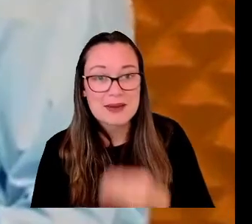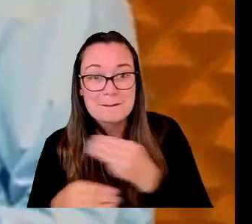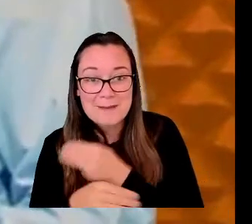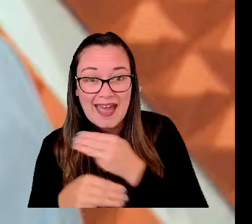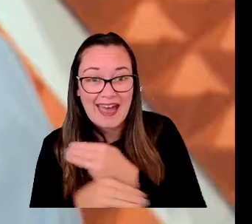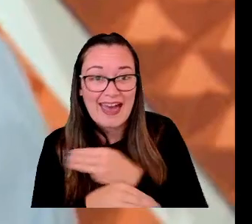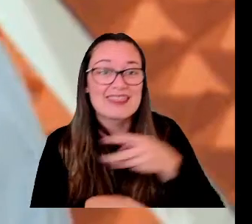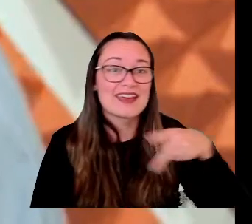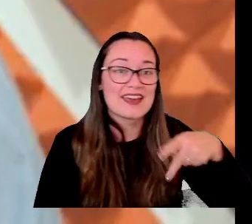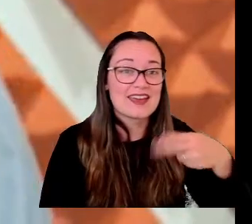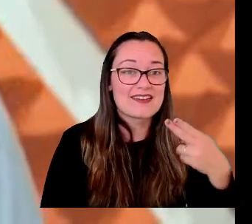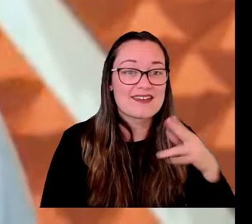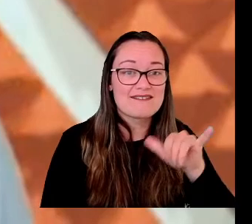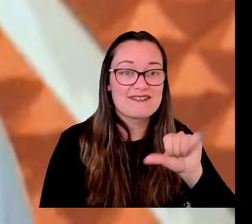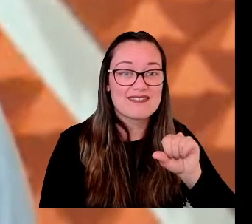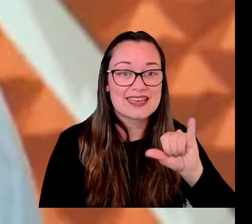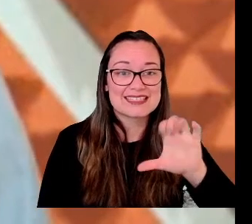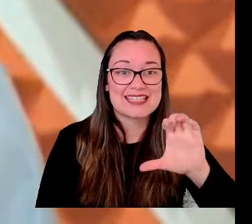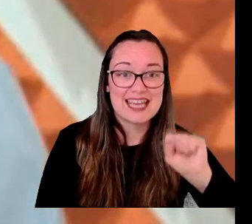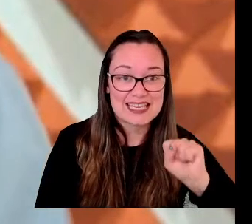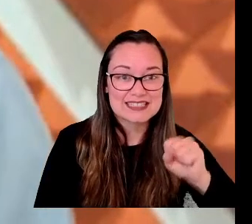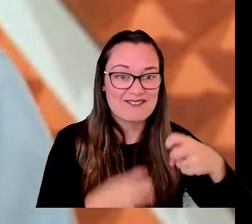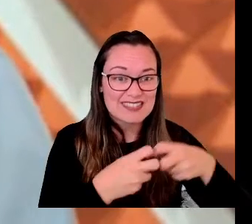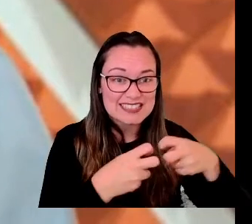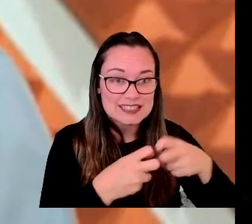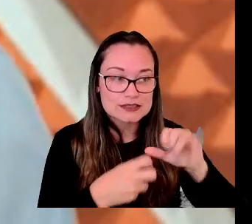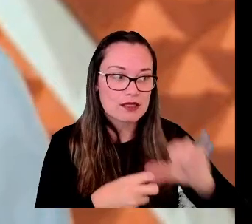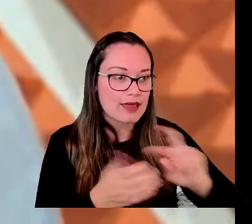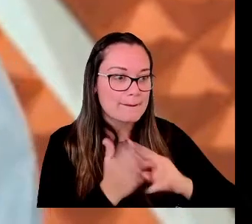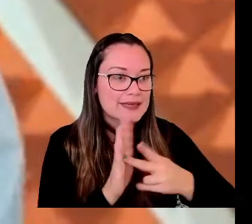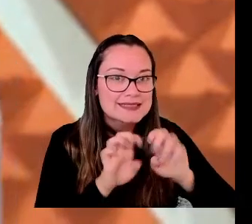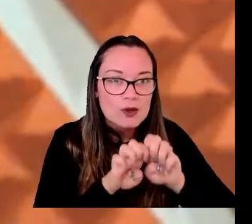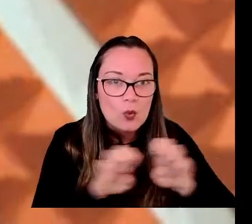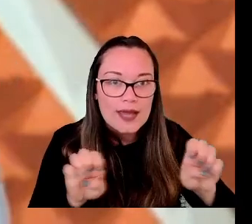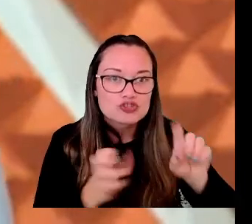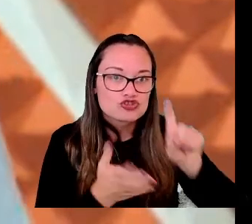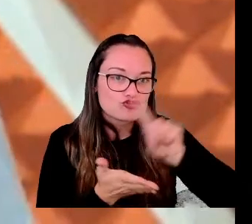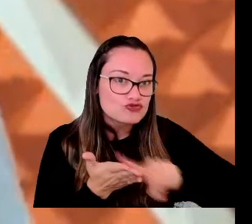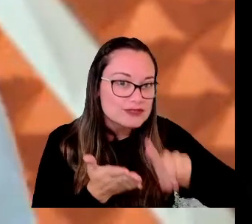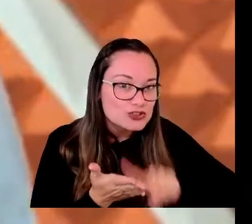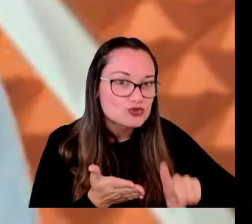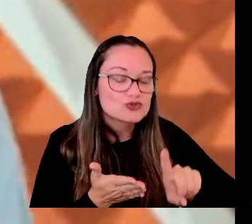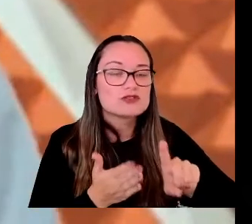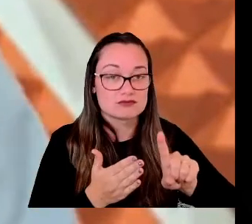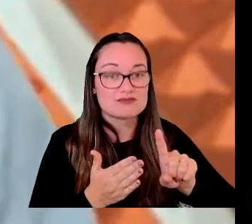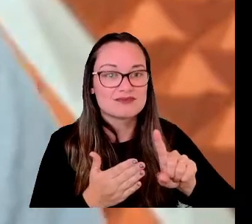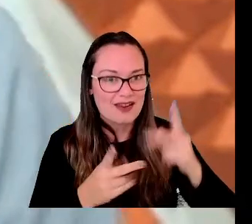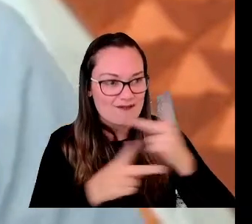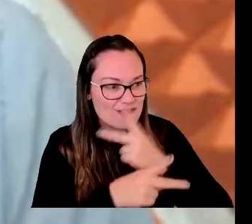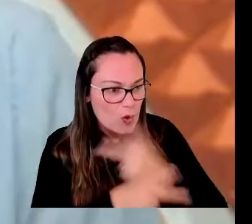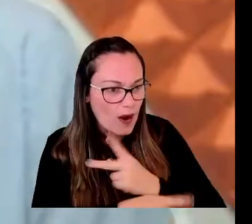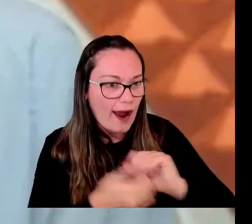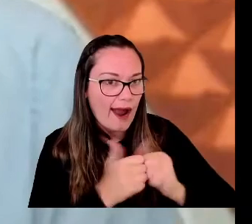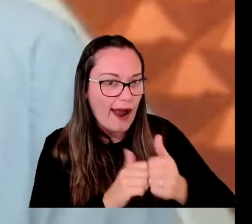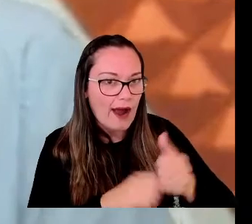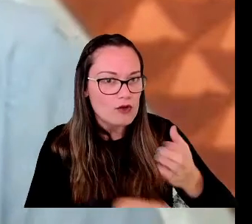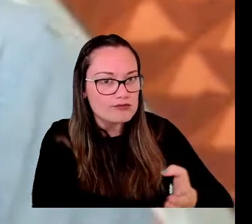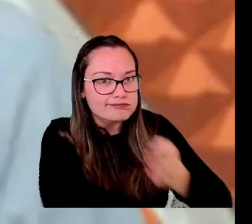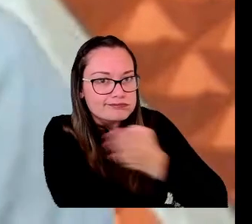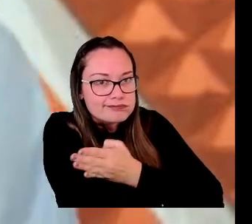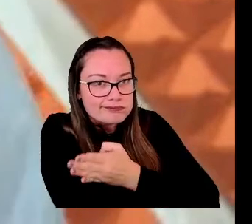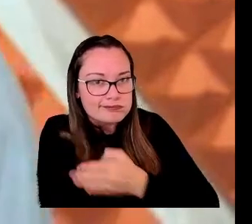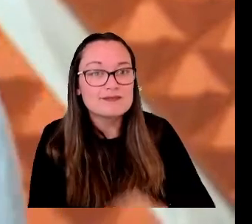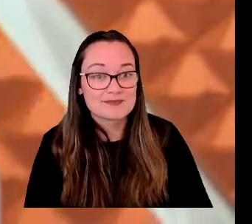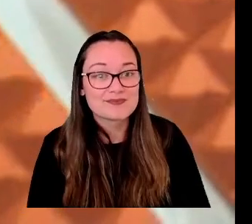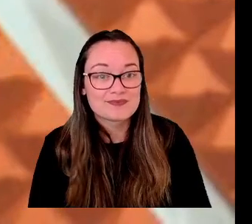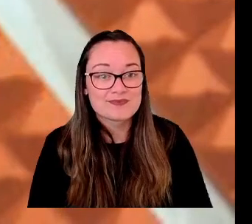big part of this, because you're talking about equations, you're talking about research, you're talking about how to figure out how to make something better in